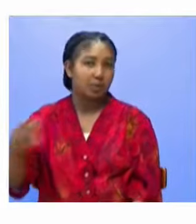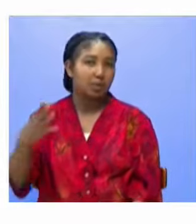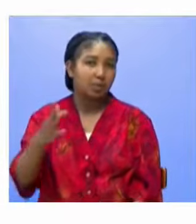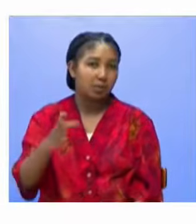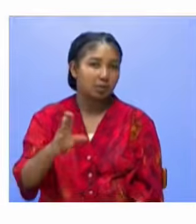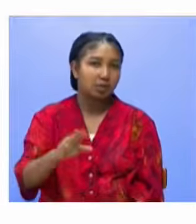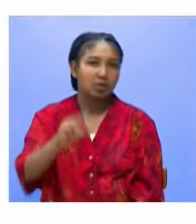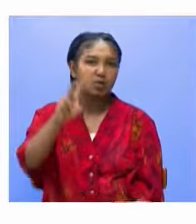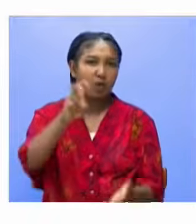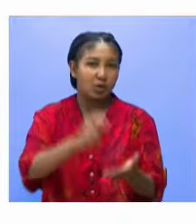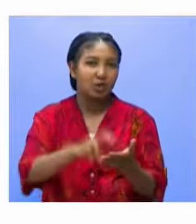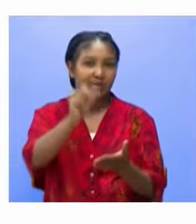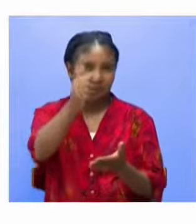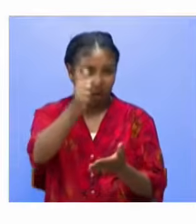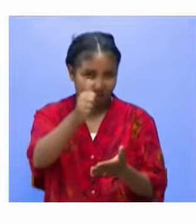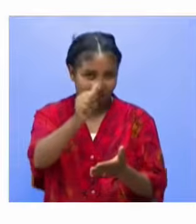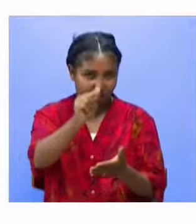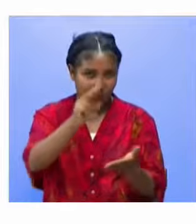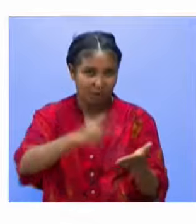2010.